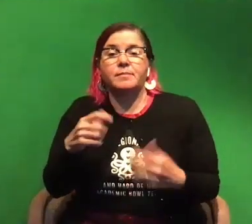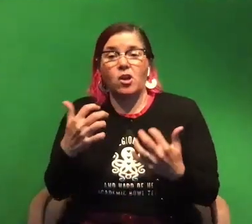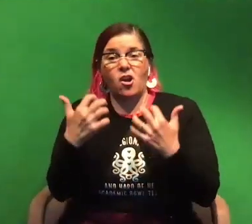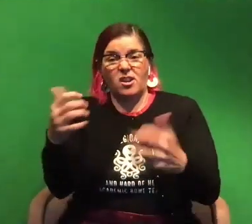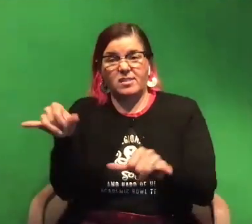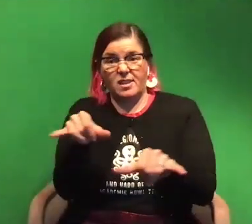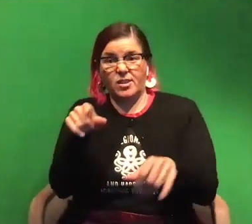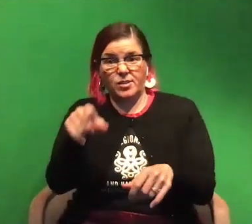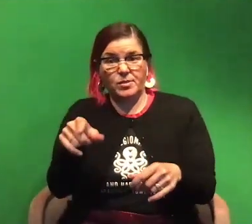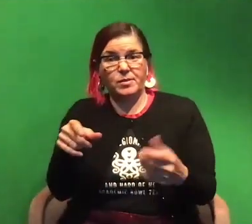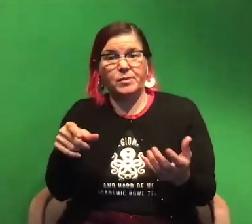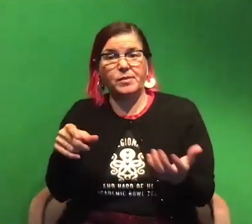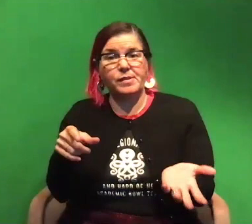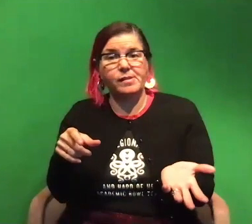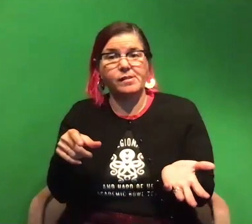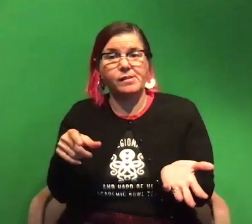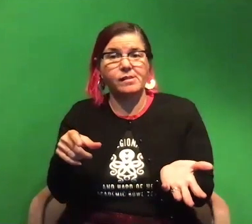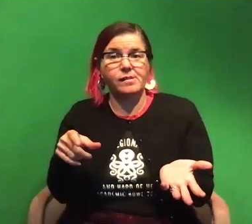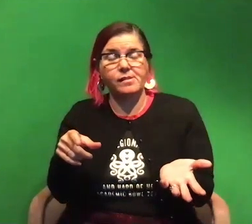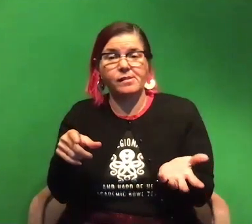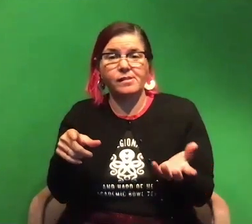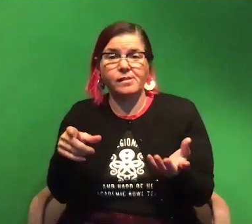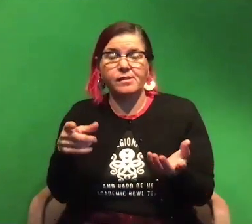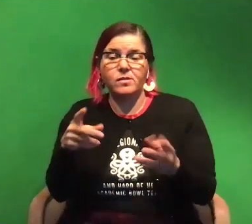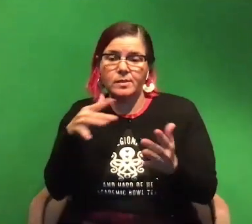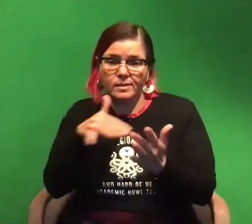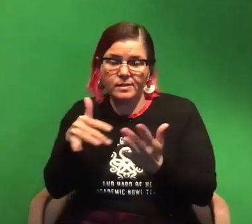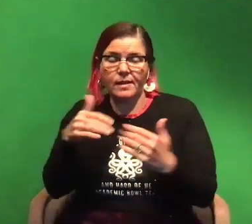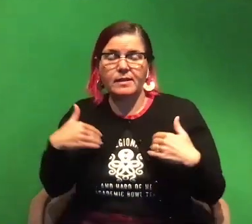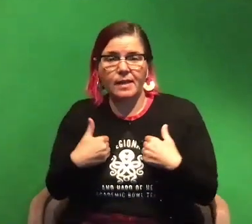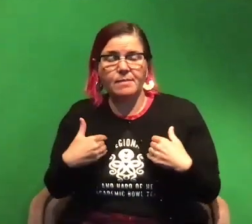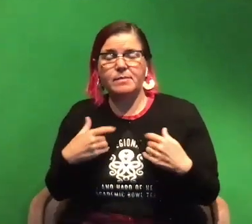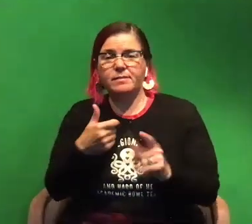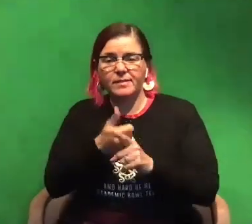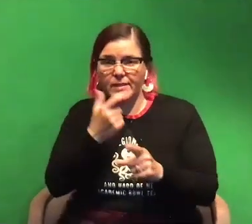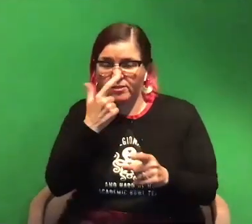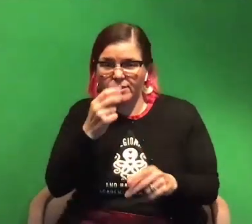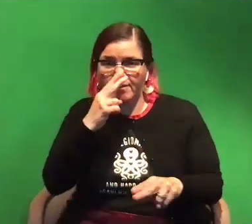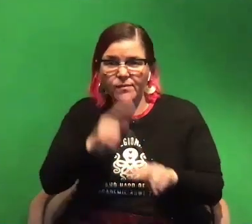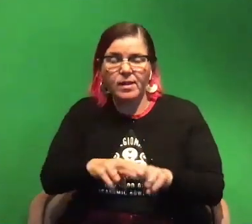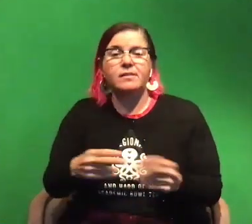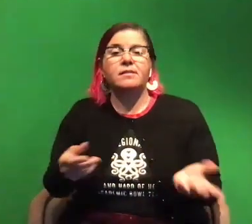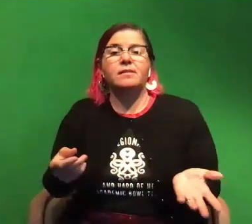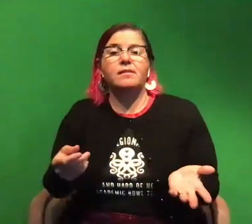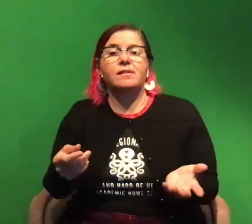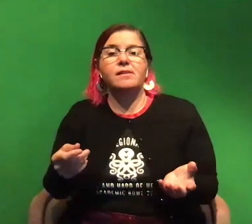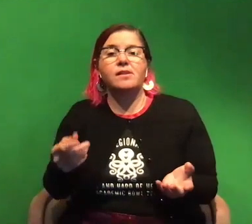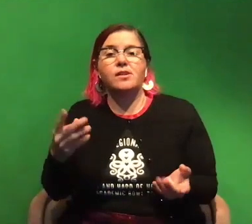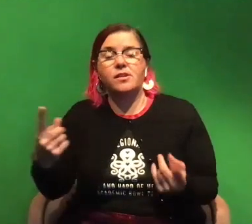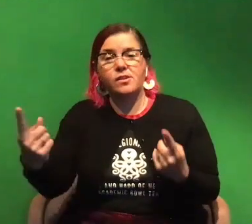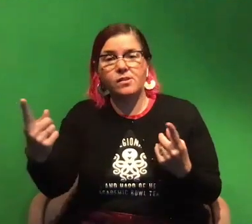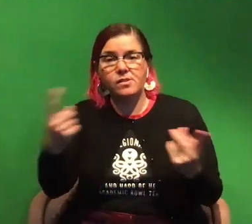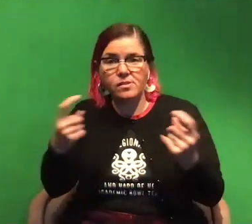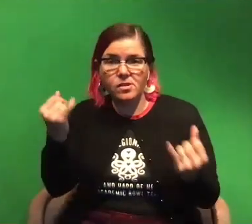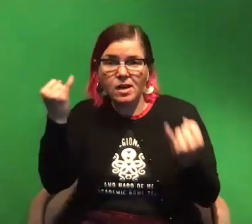you that make studying these animals so interesting and so fun. Getting all your guys' ideas